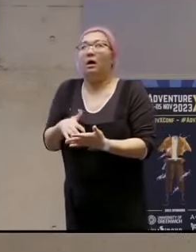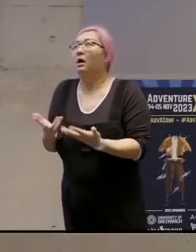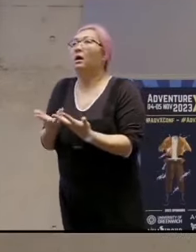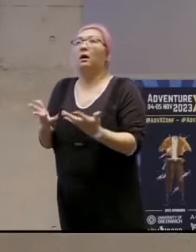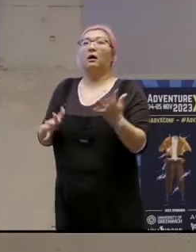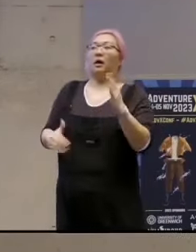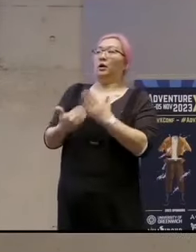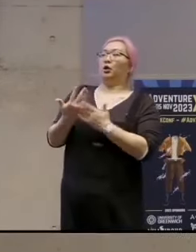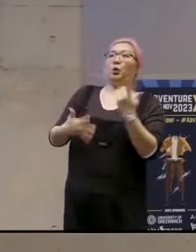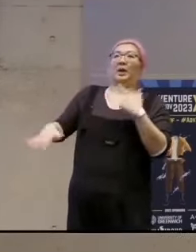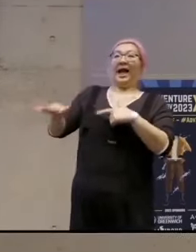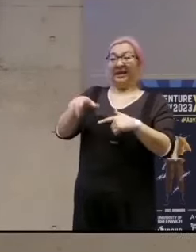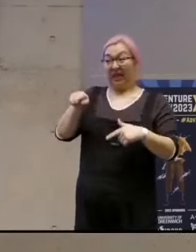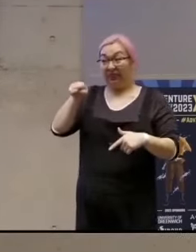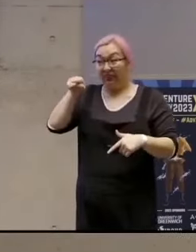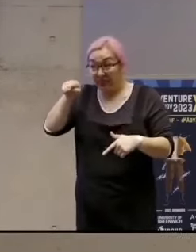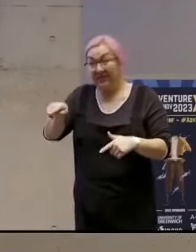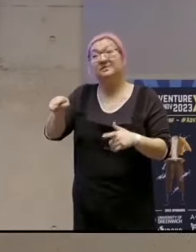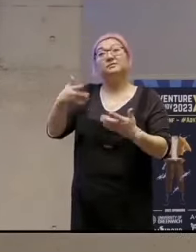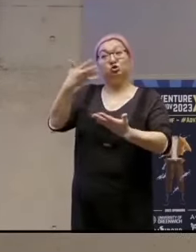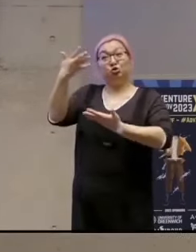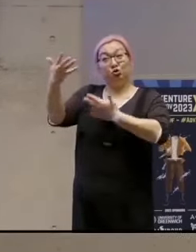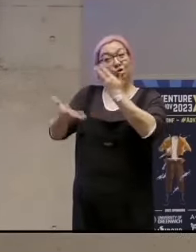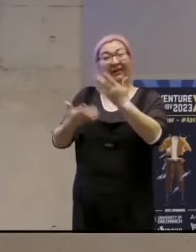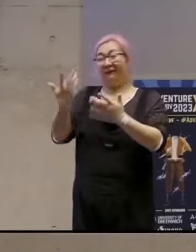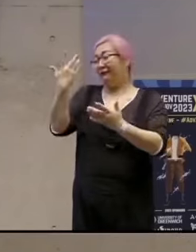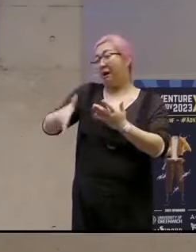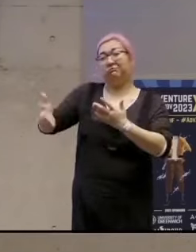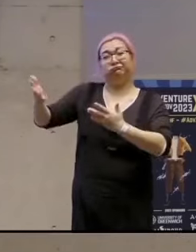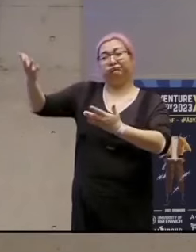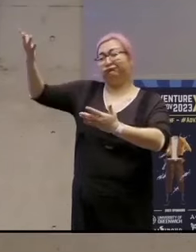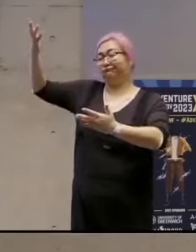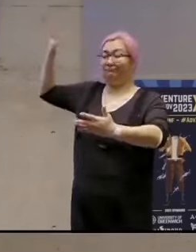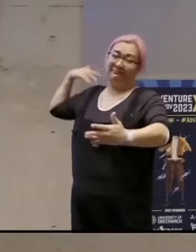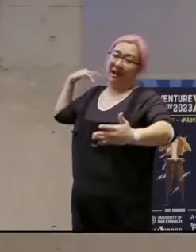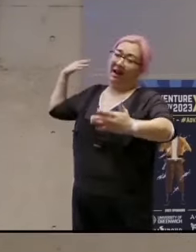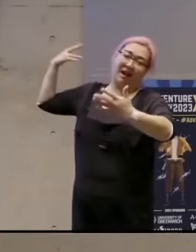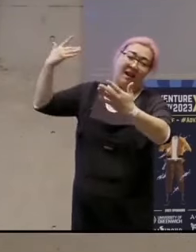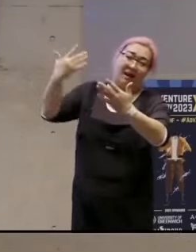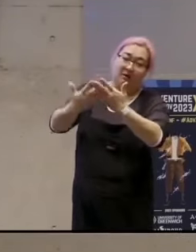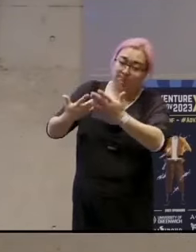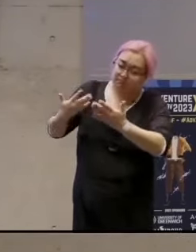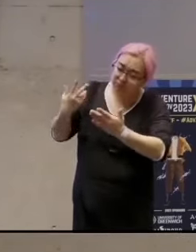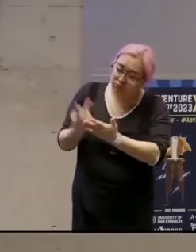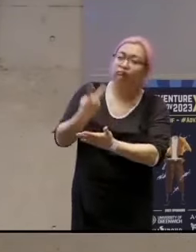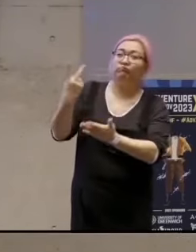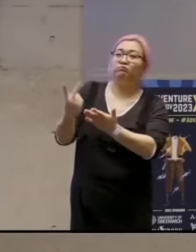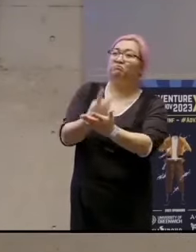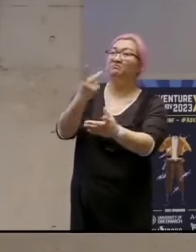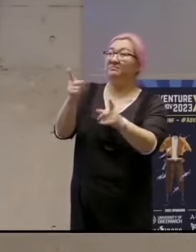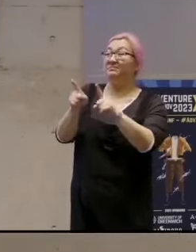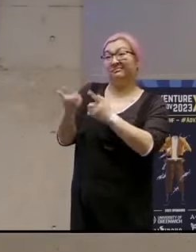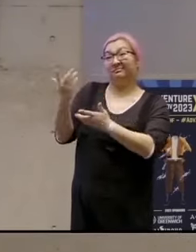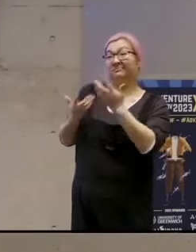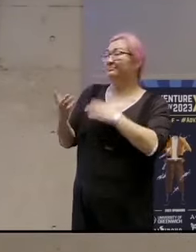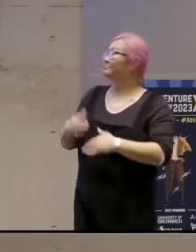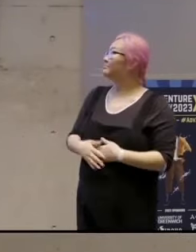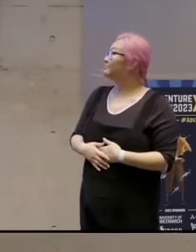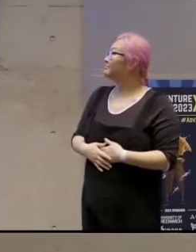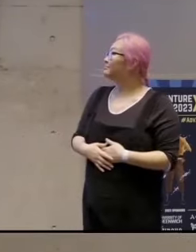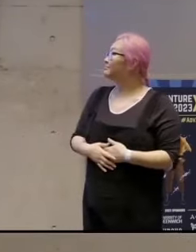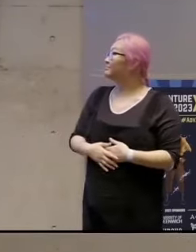legends. That is a universal story, so why wouldn't we want to see a game about that? I'm also incredibly proud